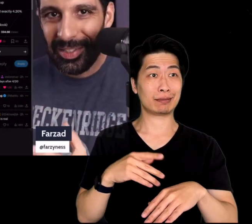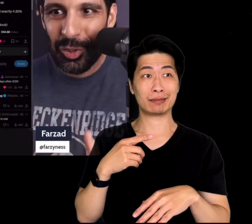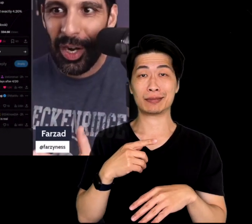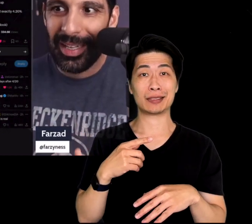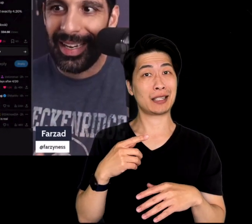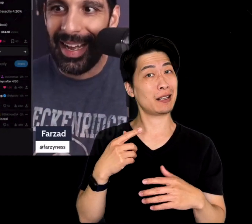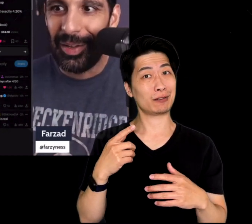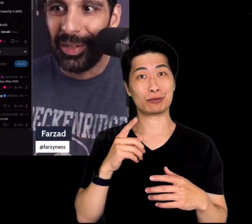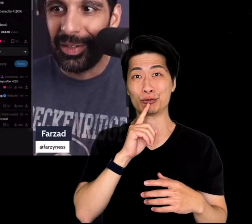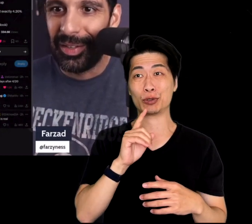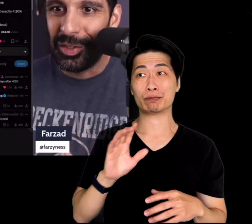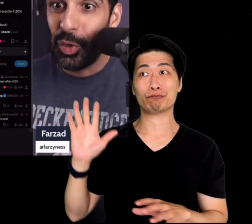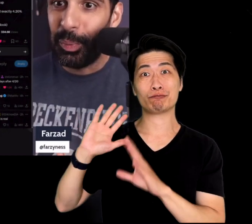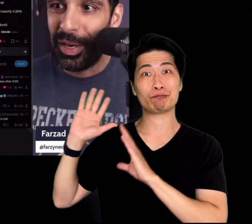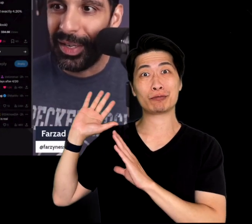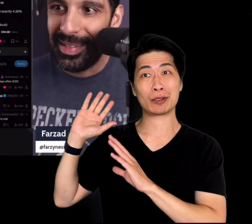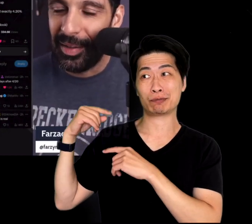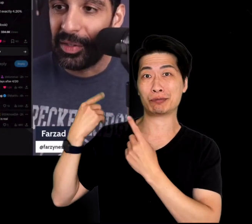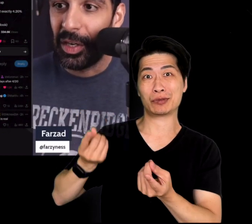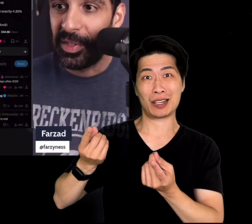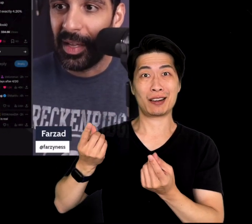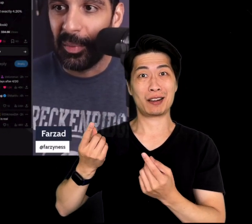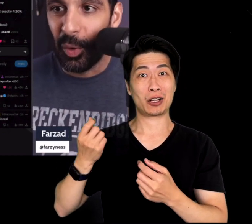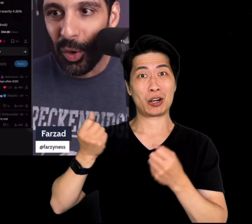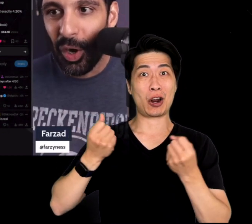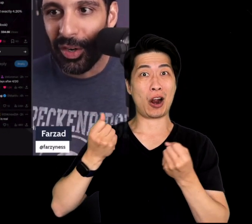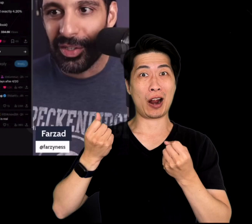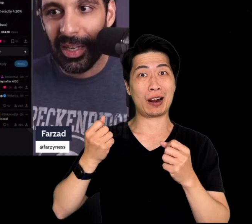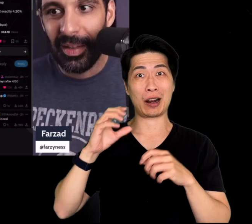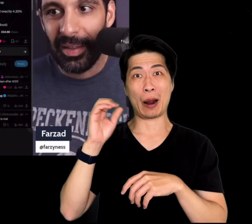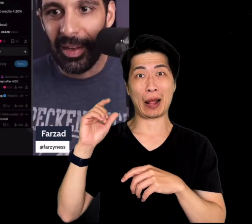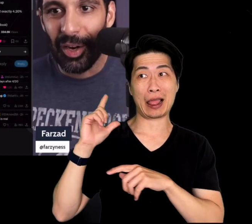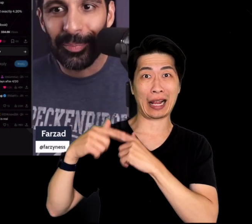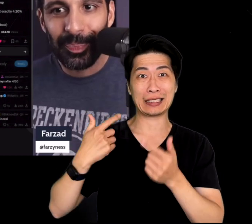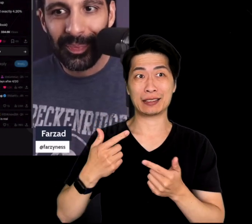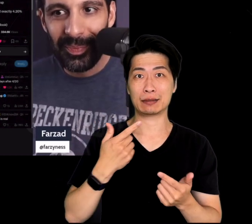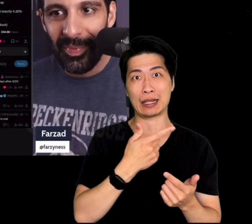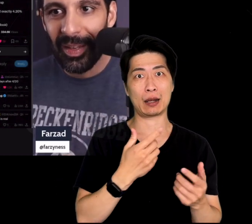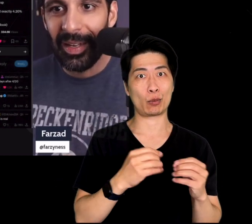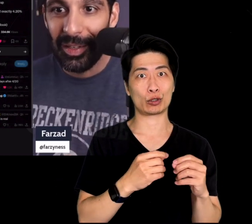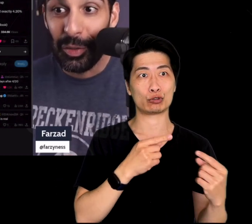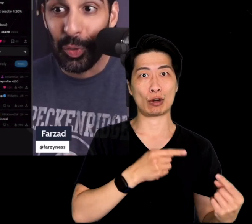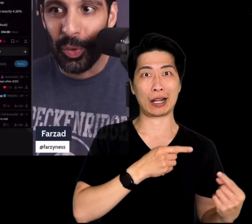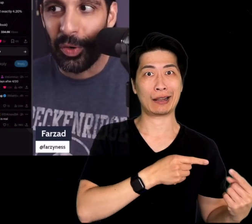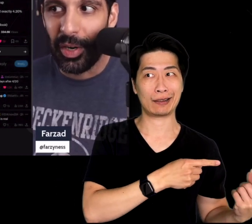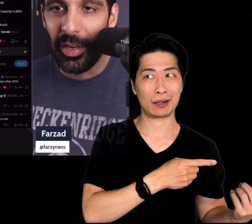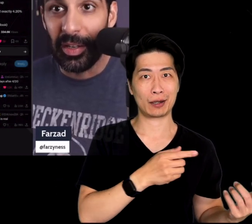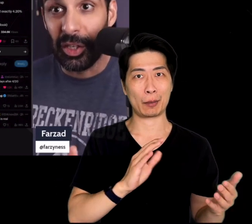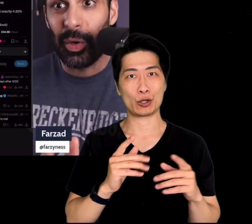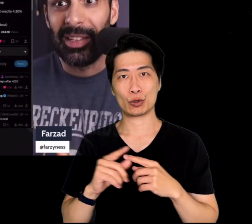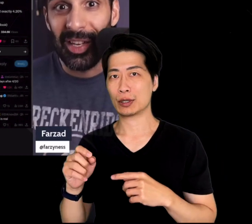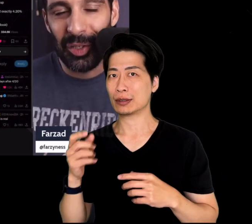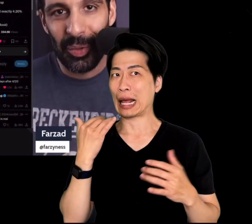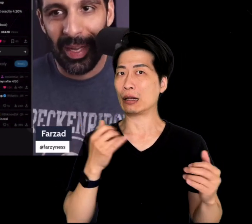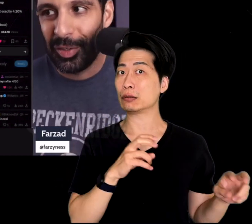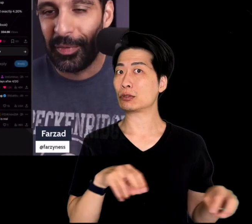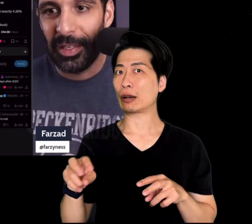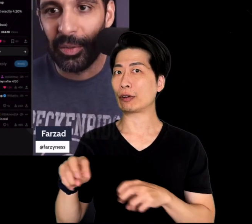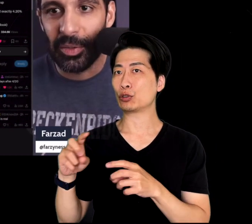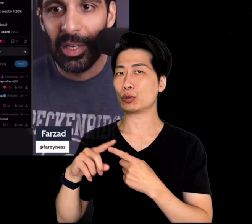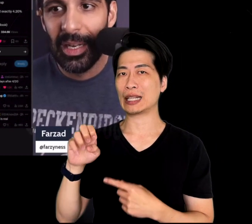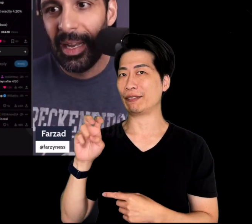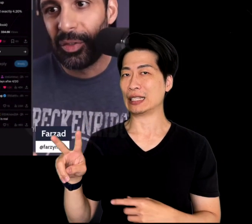automakers are struggling now. There's a new player in town that's going to be selling more cars than they are. In short order here, and there's a transition to